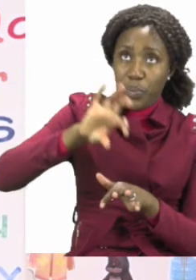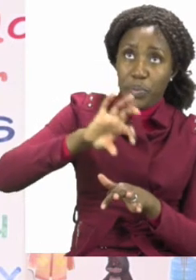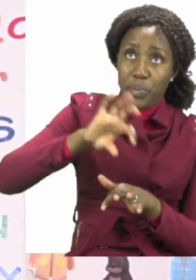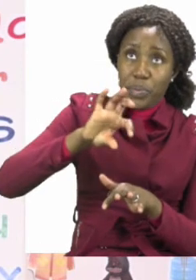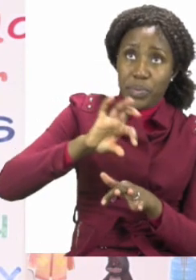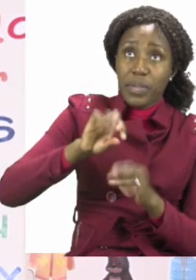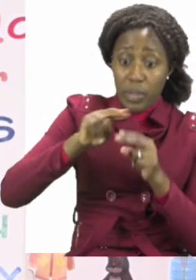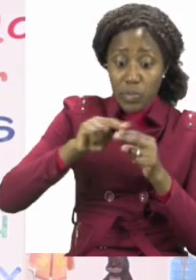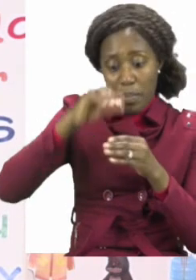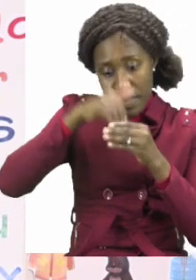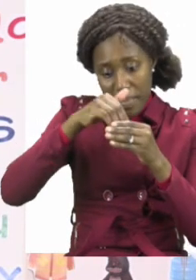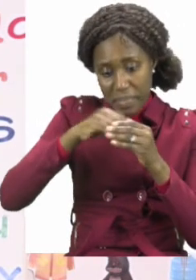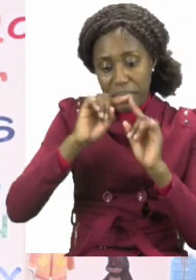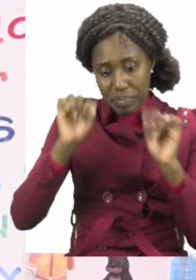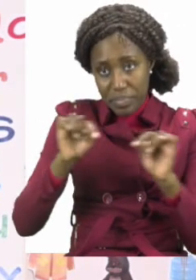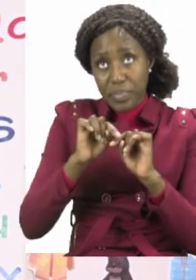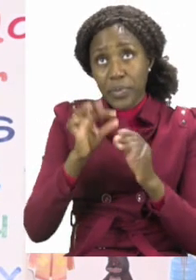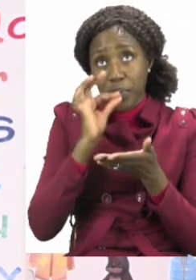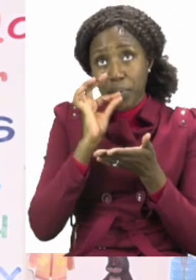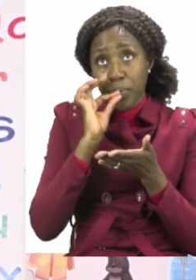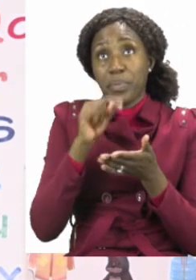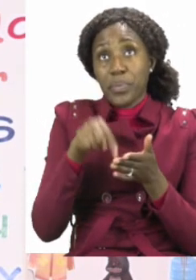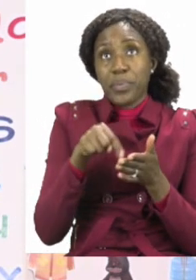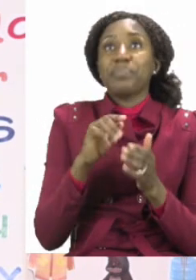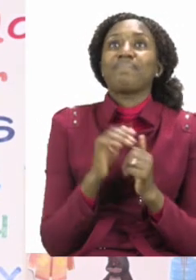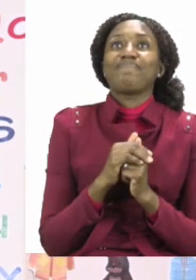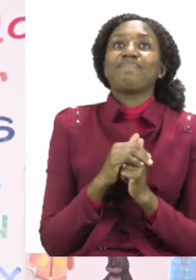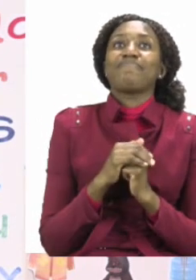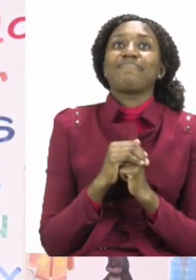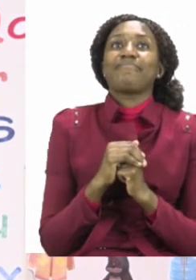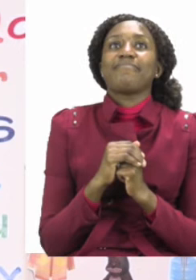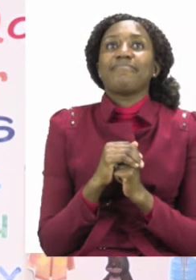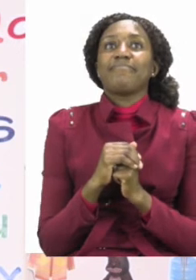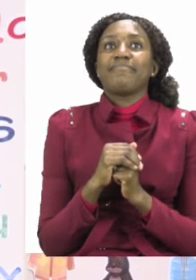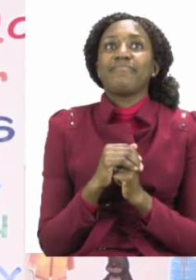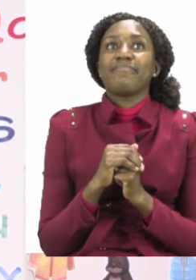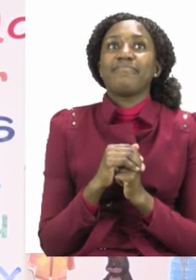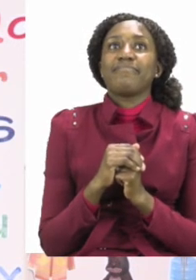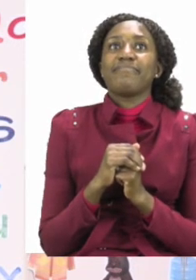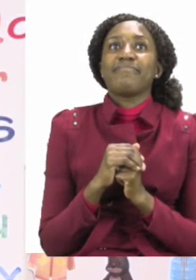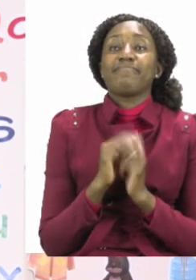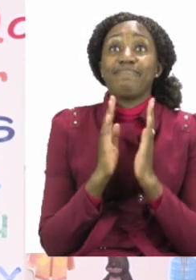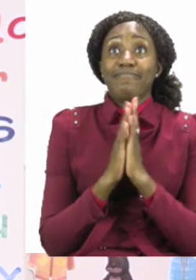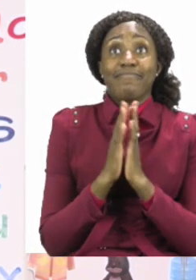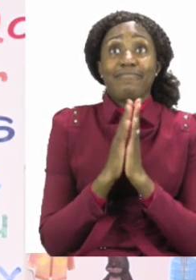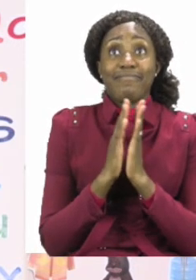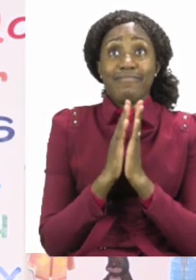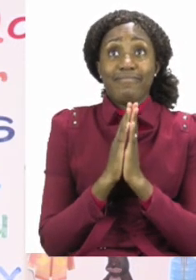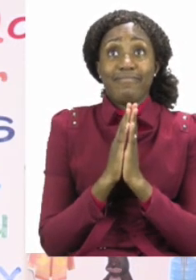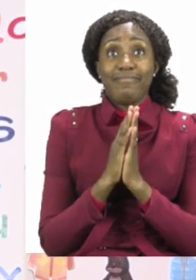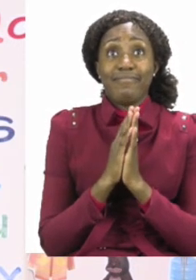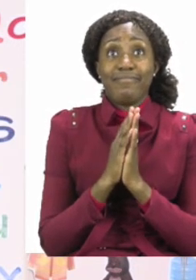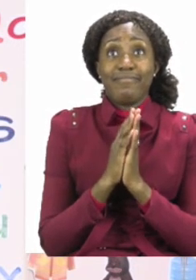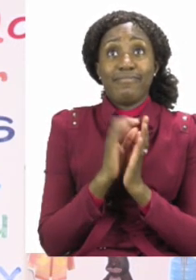use the tea leaves inside. Now, boys and girls, remember, if you make